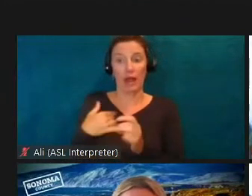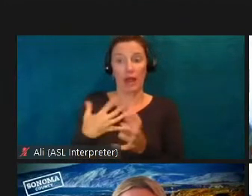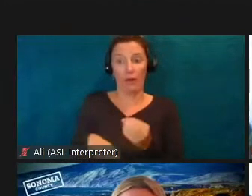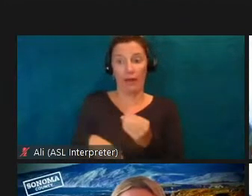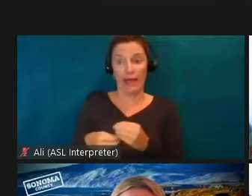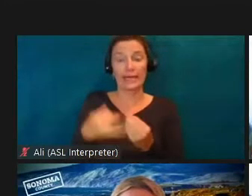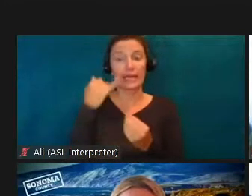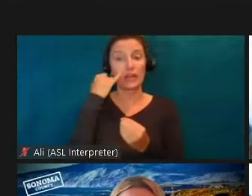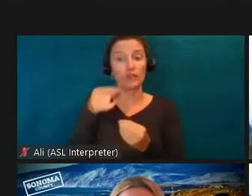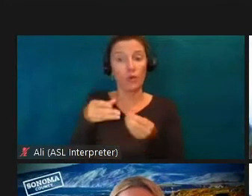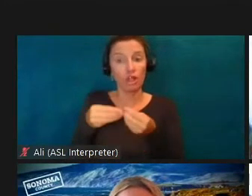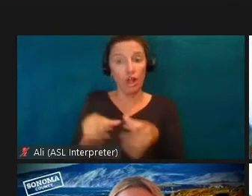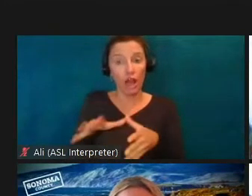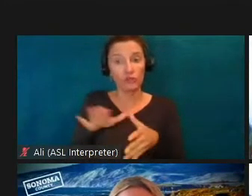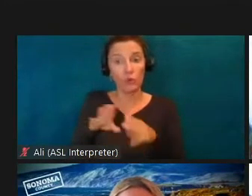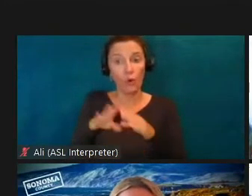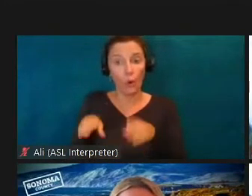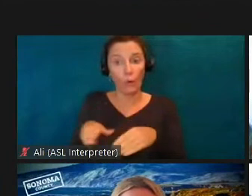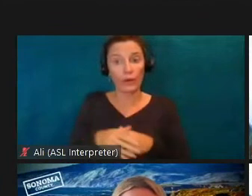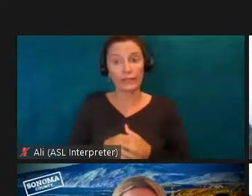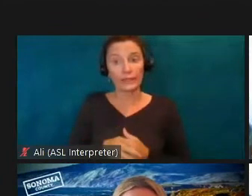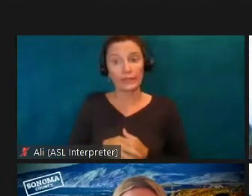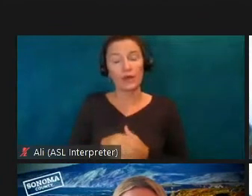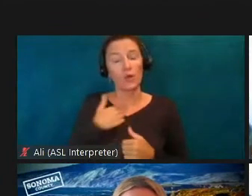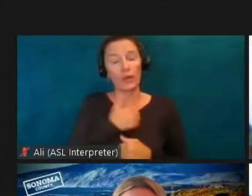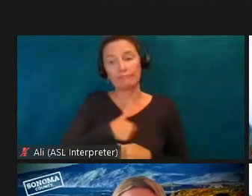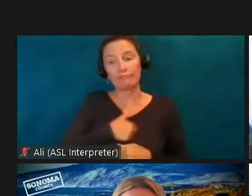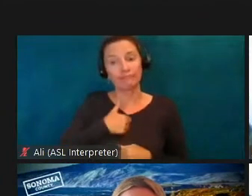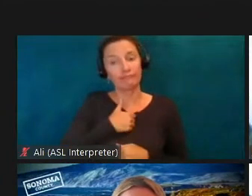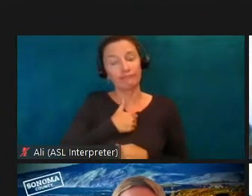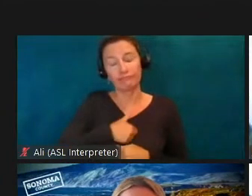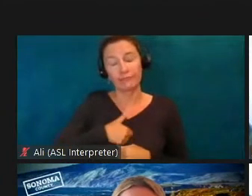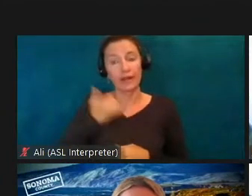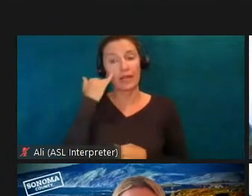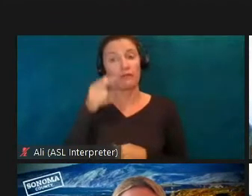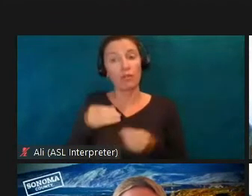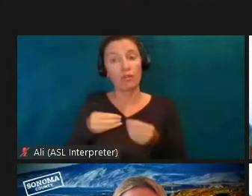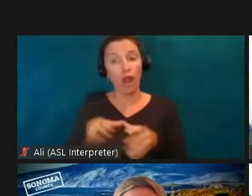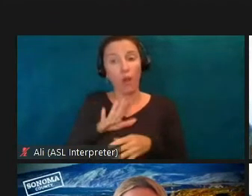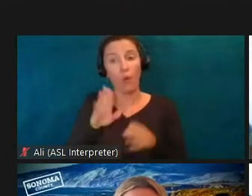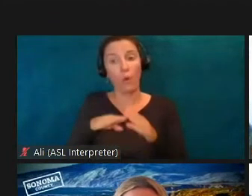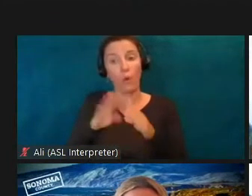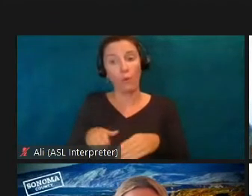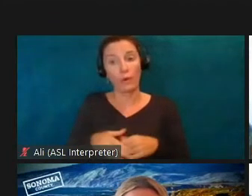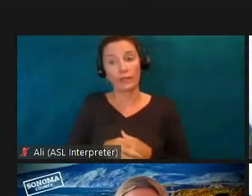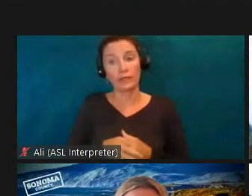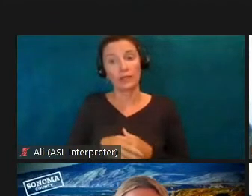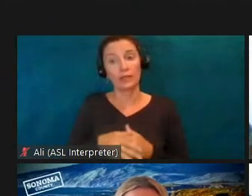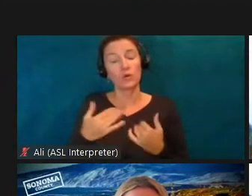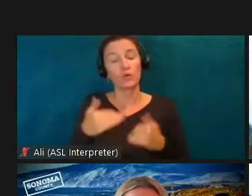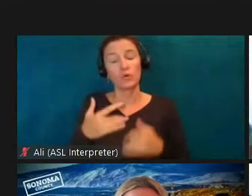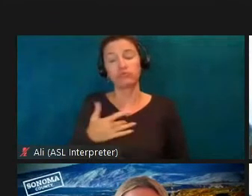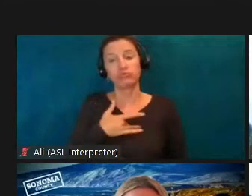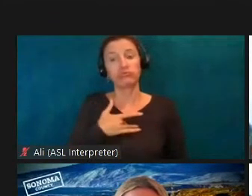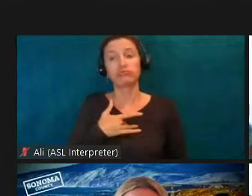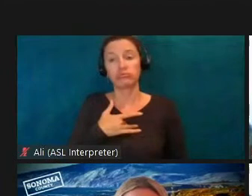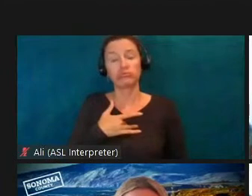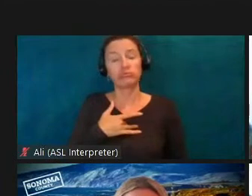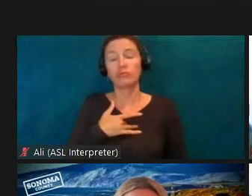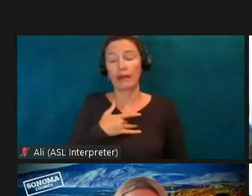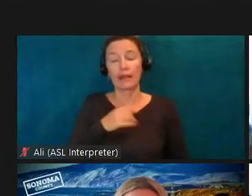lost a home, and we are so sorry if you did lose your home, and it's incredibly emotional and